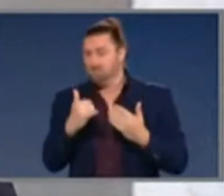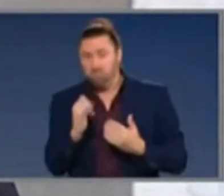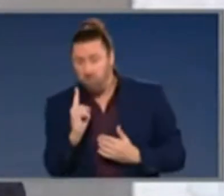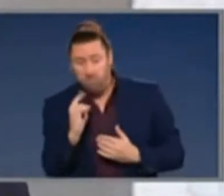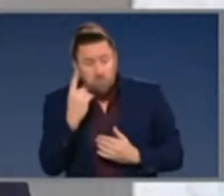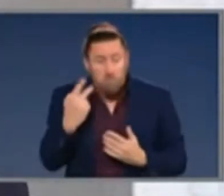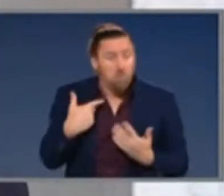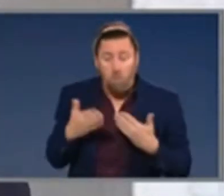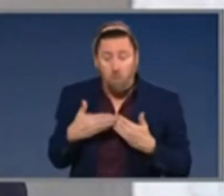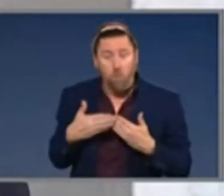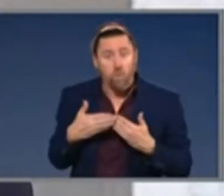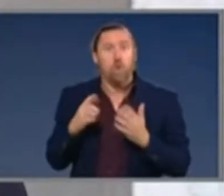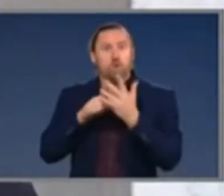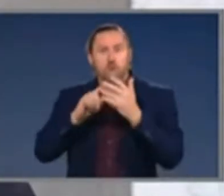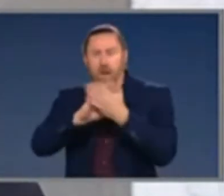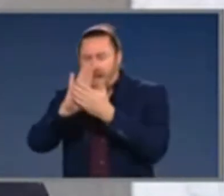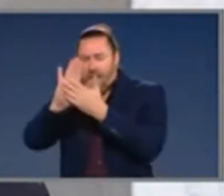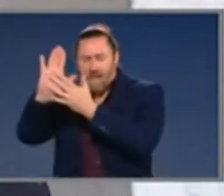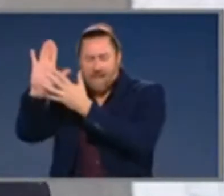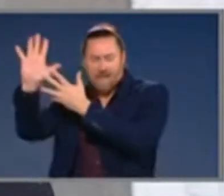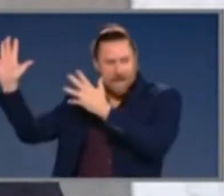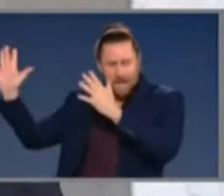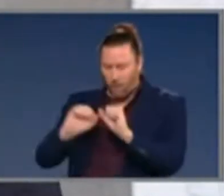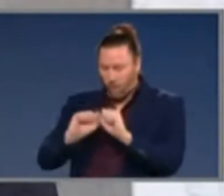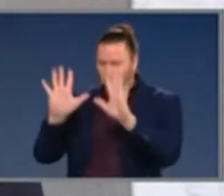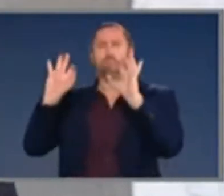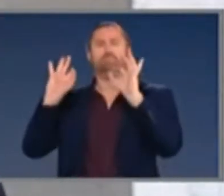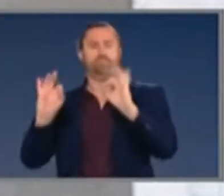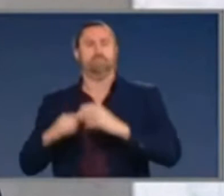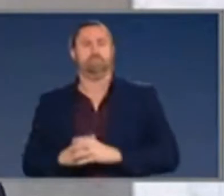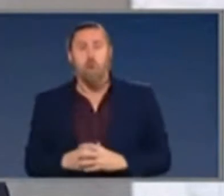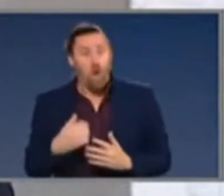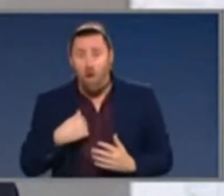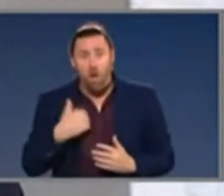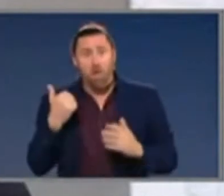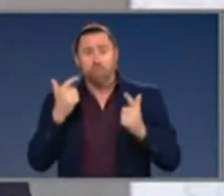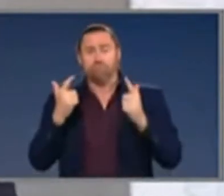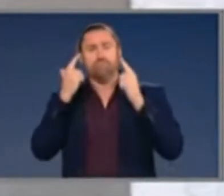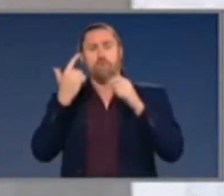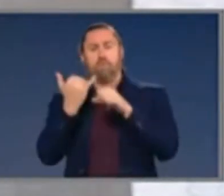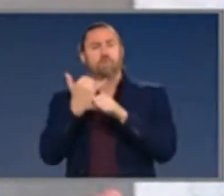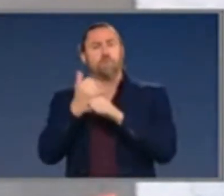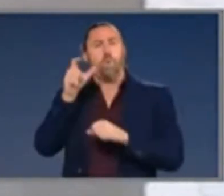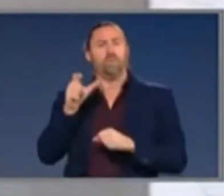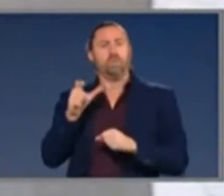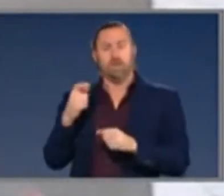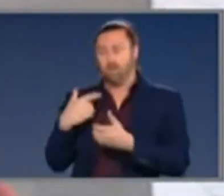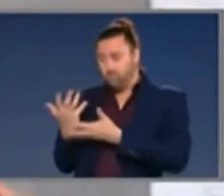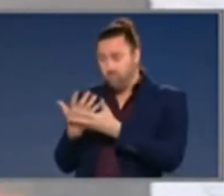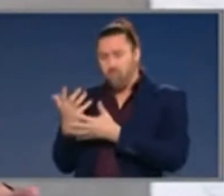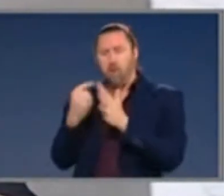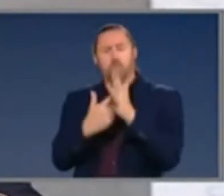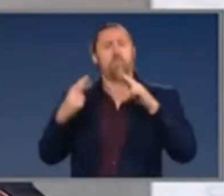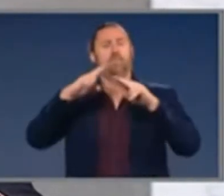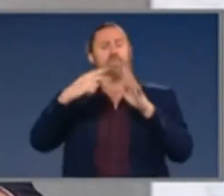period of time to deal with that. I have a lot of confidence, as expressed to me by the Chief Medical Officer this morning, Acting Chief Medical Officer, Professor